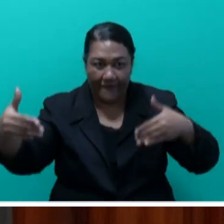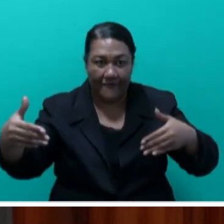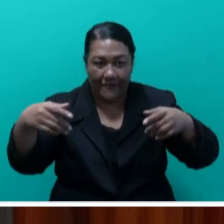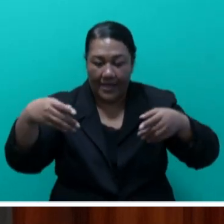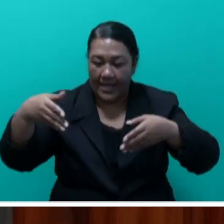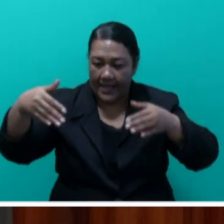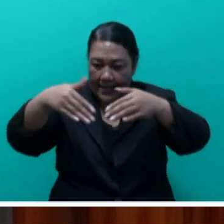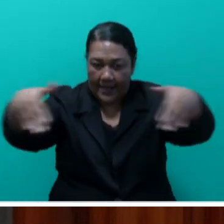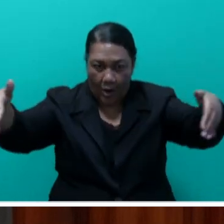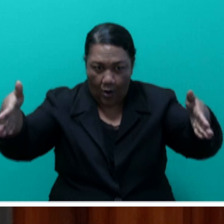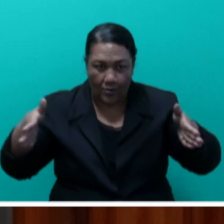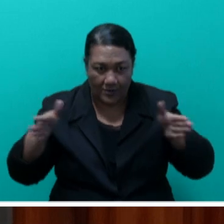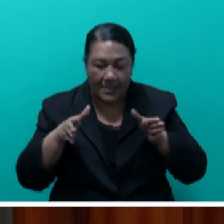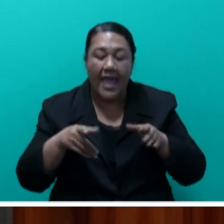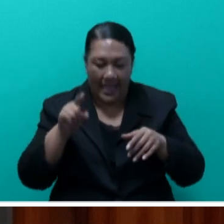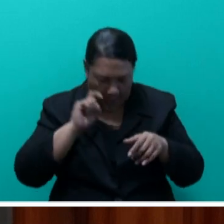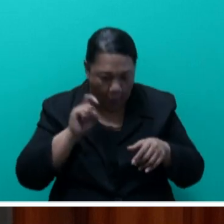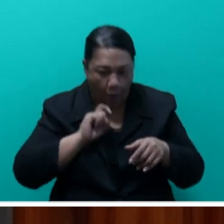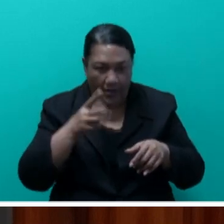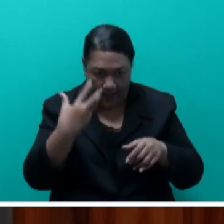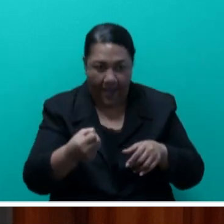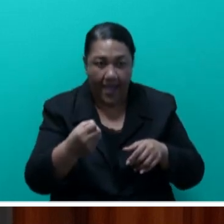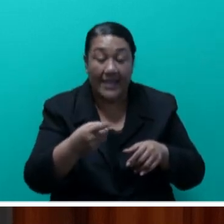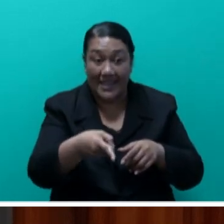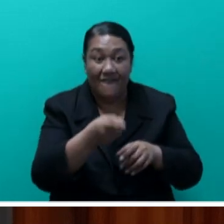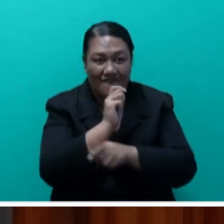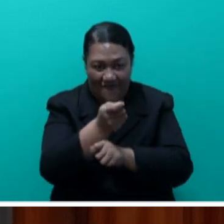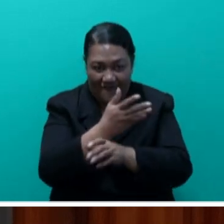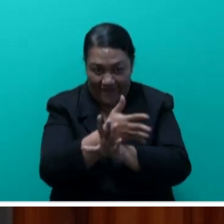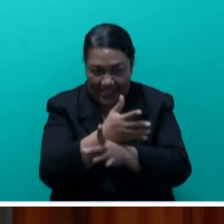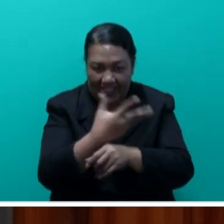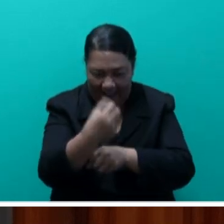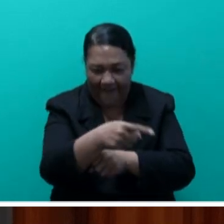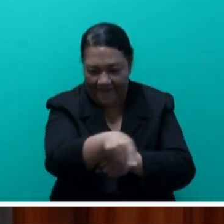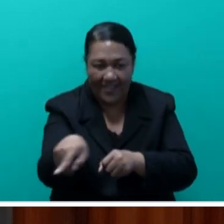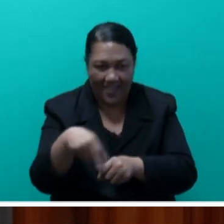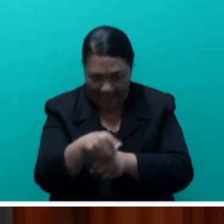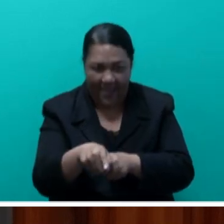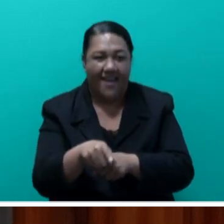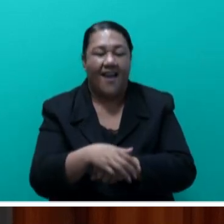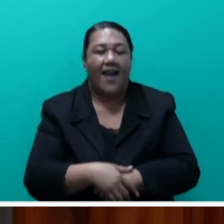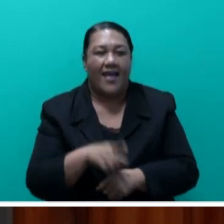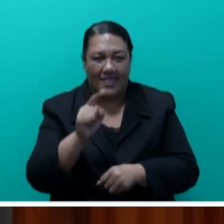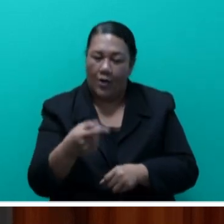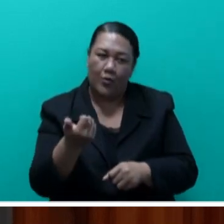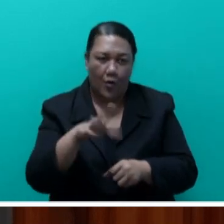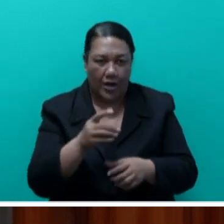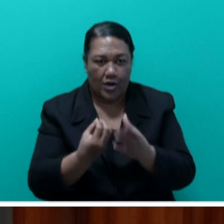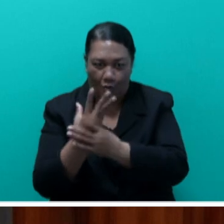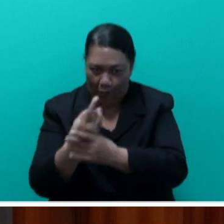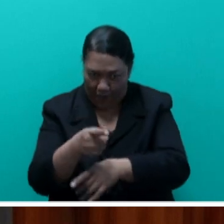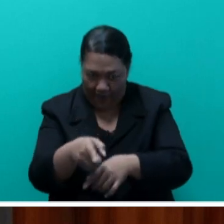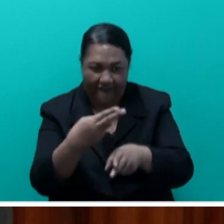coastal areas, and this is currently being practiced in Fiji. Honourable Speaker, these fish culture structures are globally